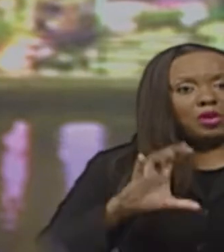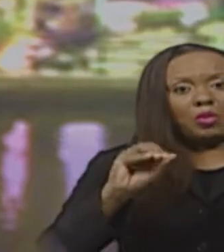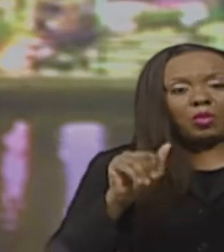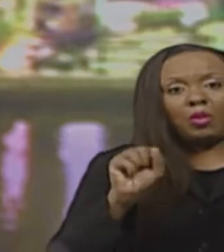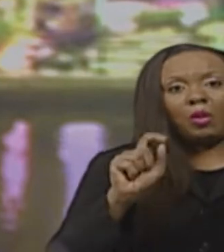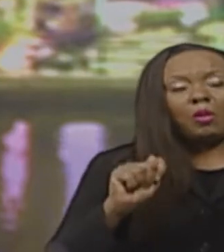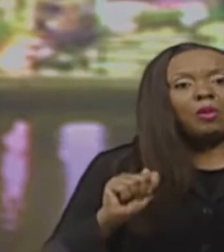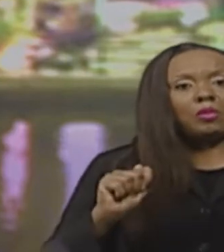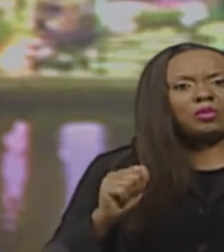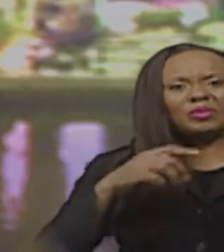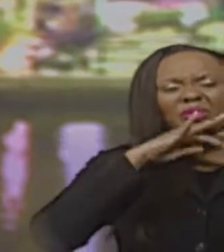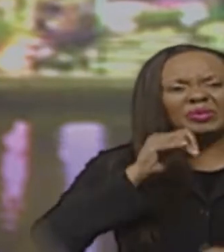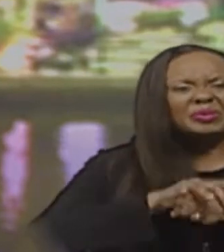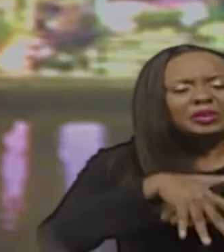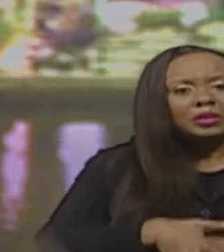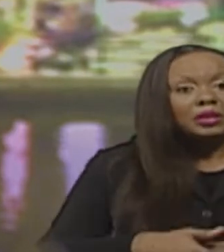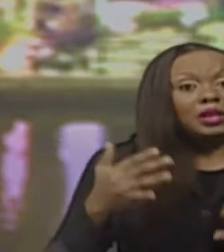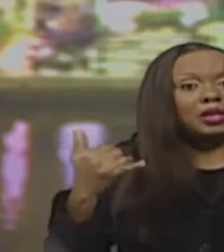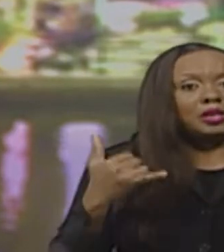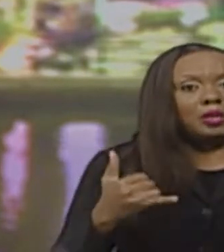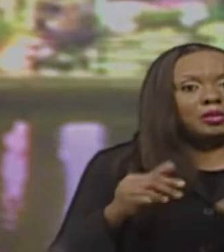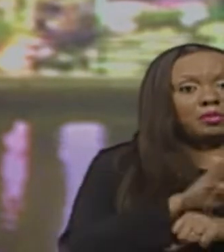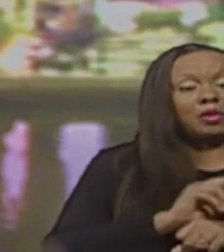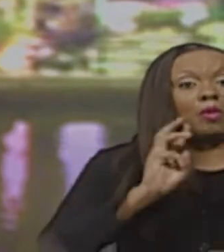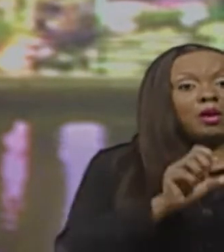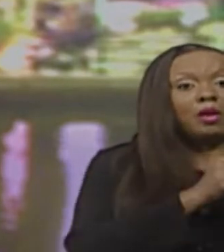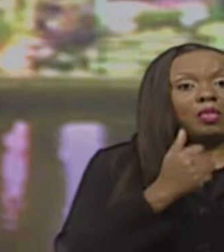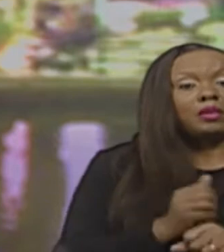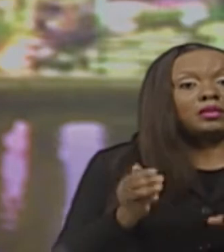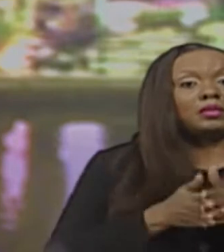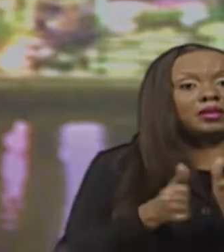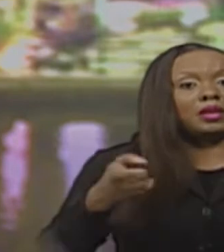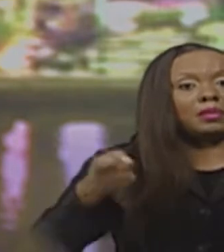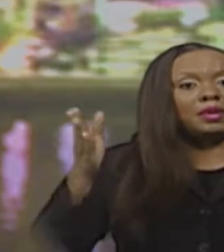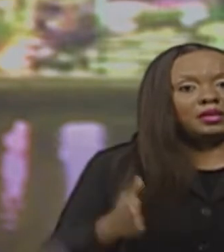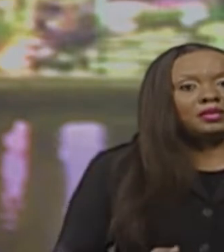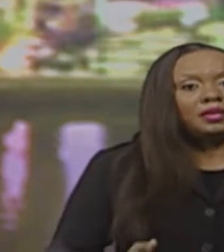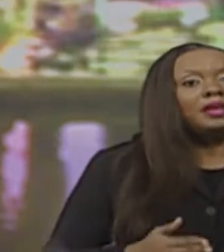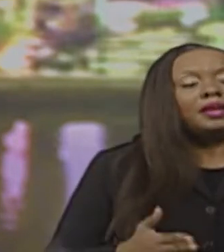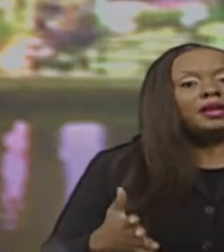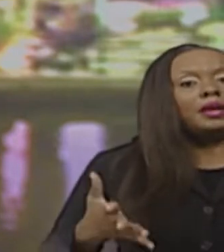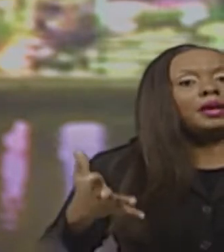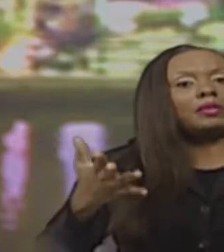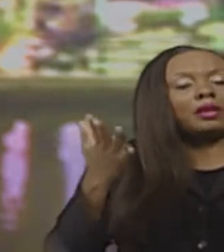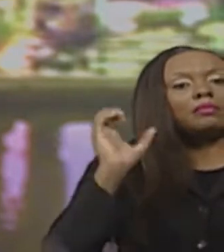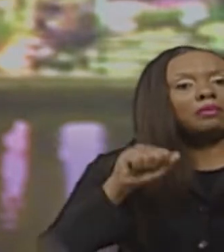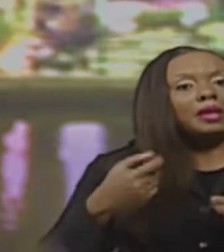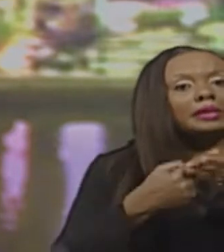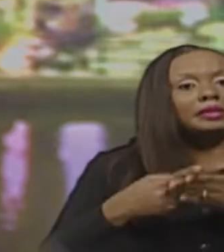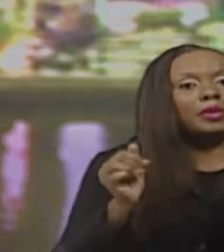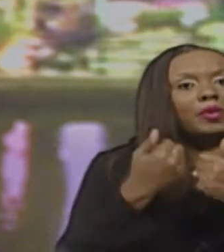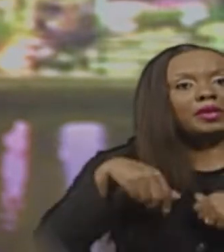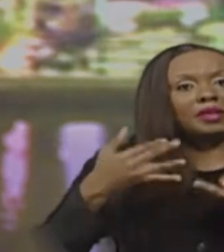And joining us live now from the headquarters of the Barbados Water Authority is the General Manager, Keith Roy Halliday. Mr. Halliday, thanks for joining